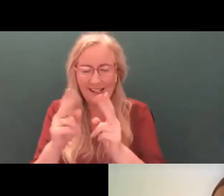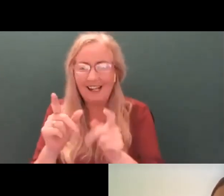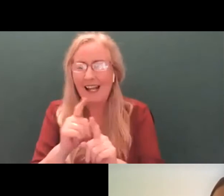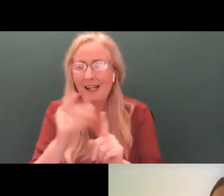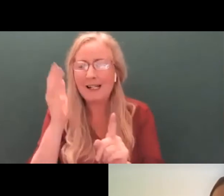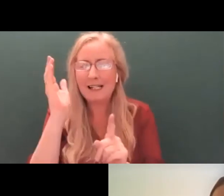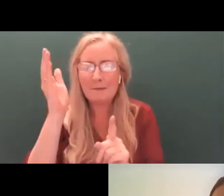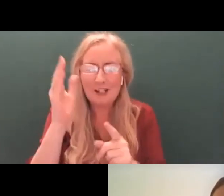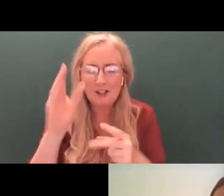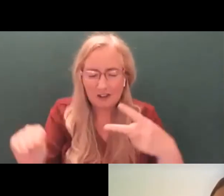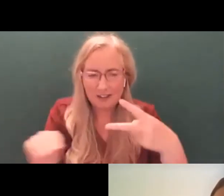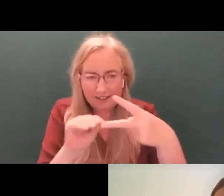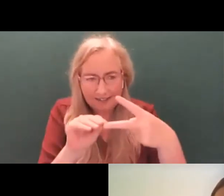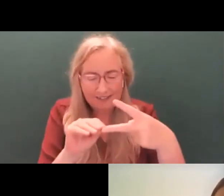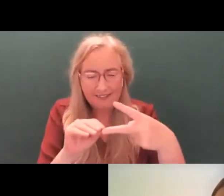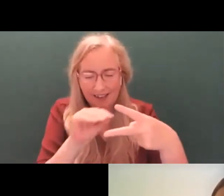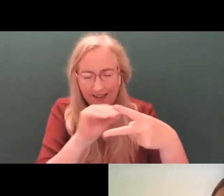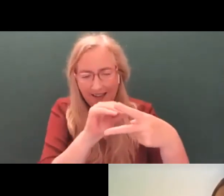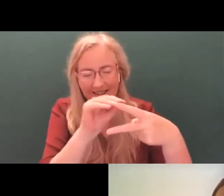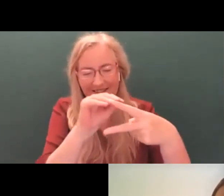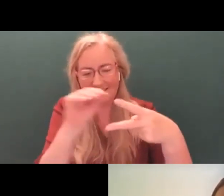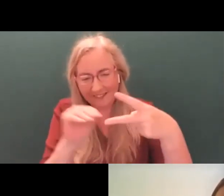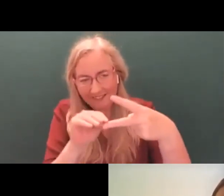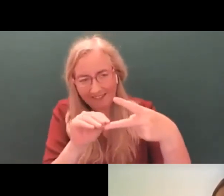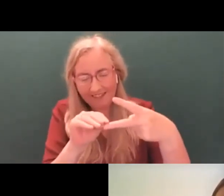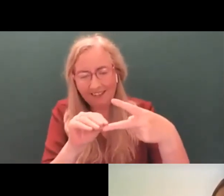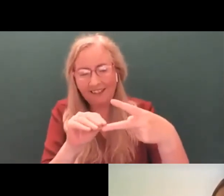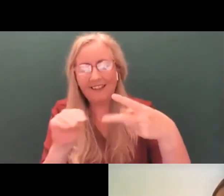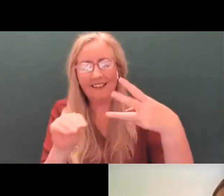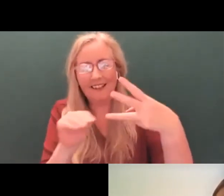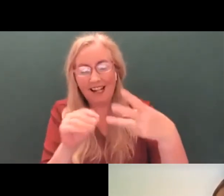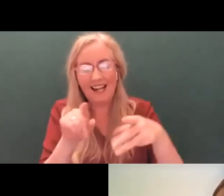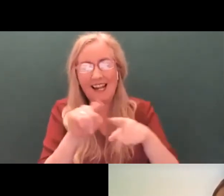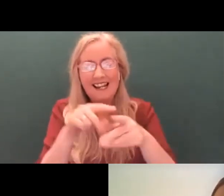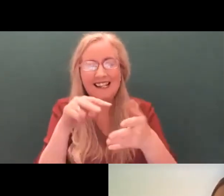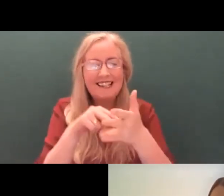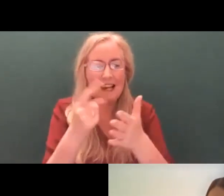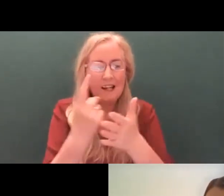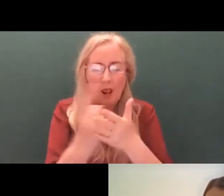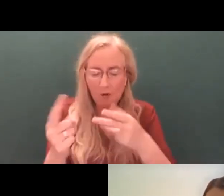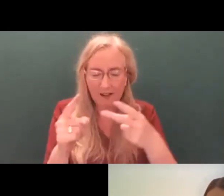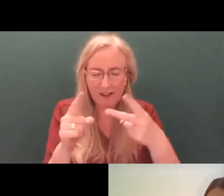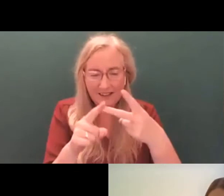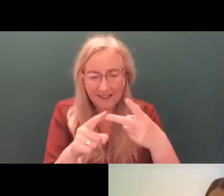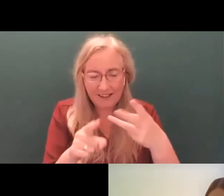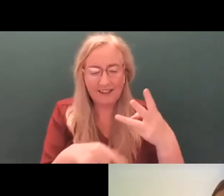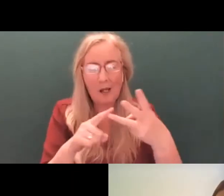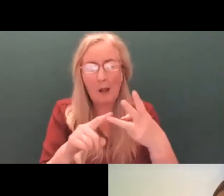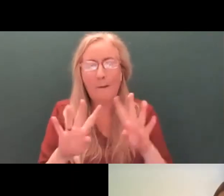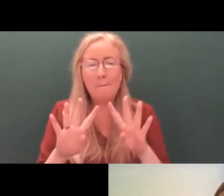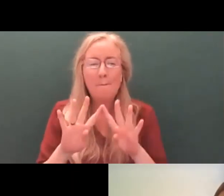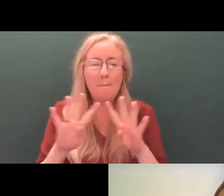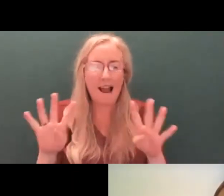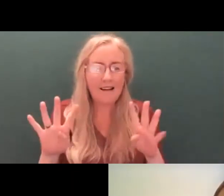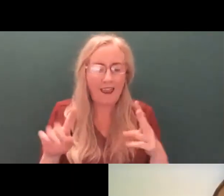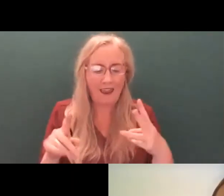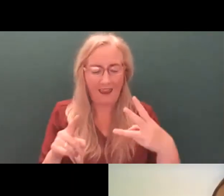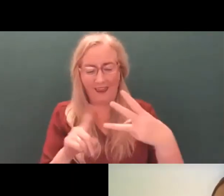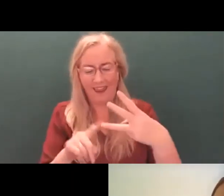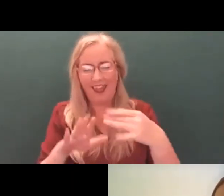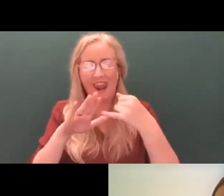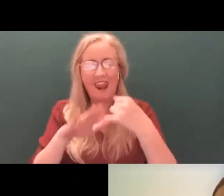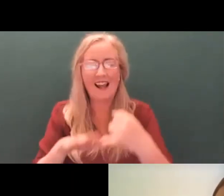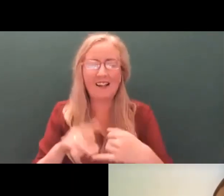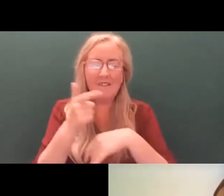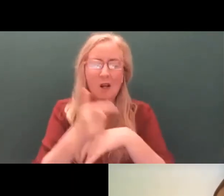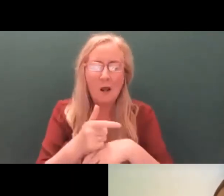could pull those out, clip them out, and have them as standalone videos, and then have maybe a panel as your last video. And that just